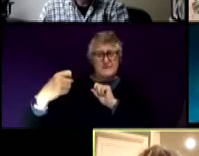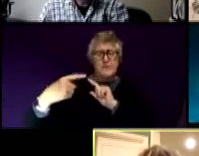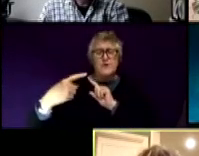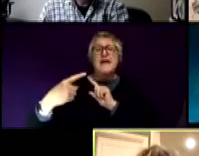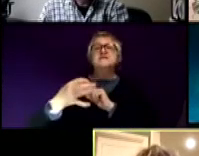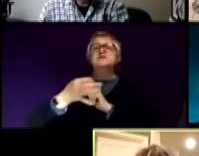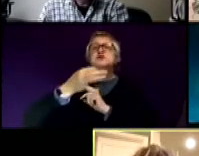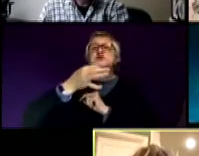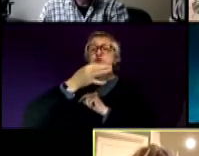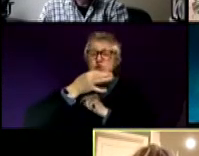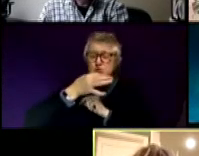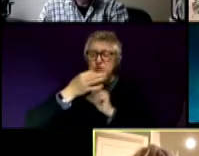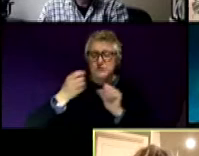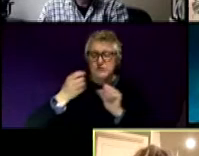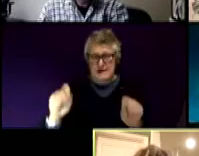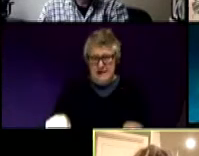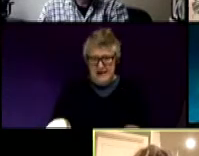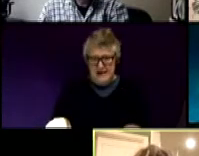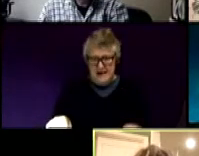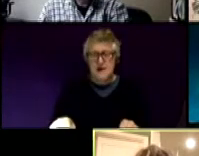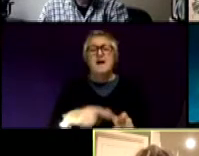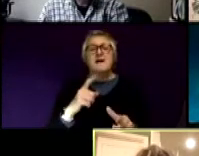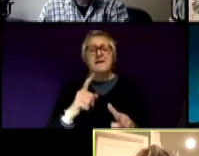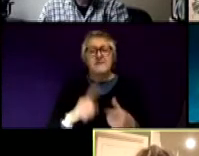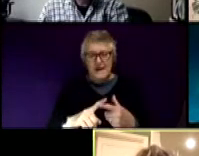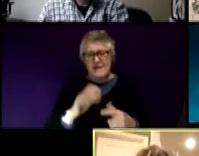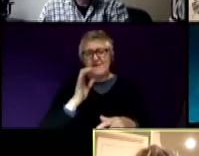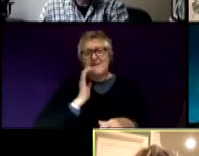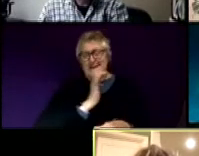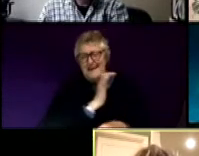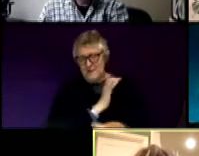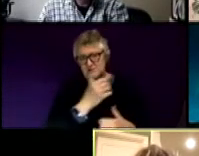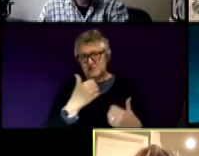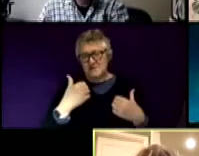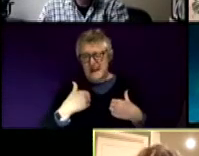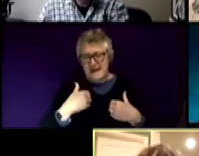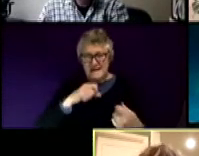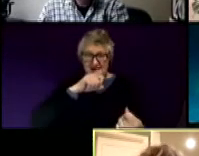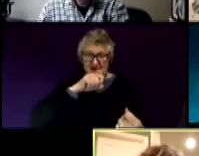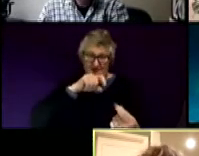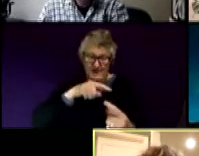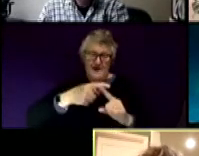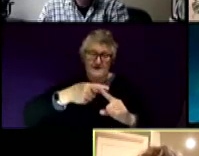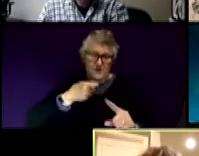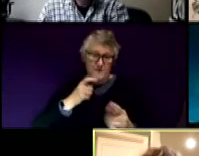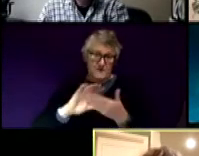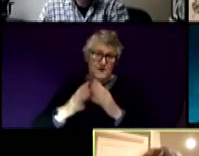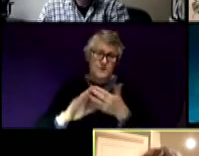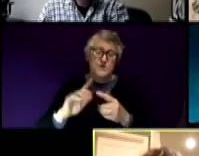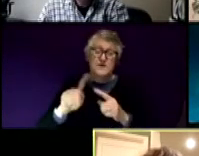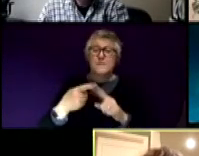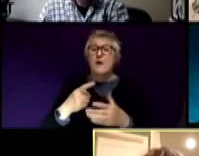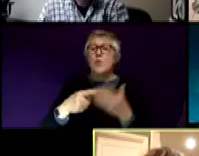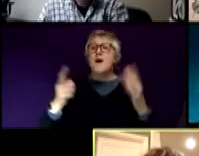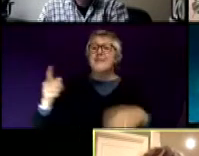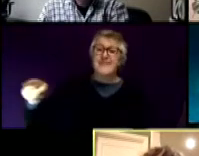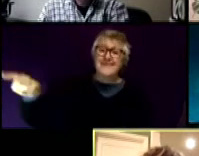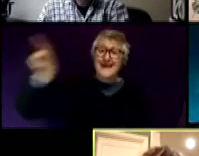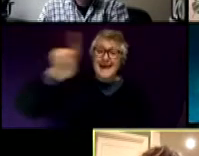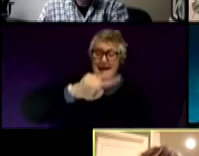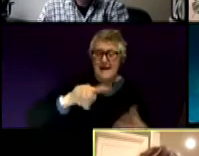information so that council has feedback from the community on what they would like to see in a policy that will help